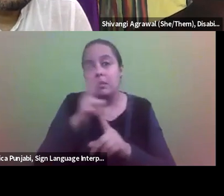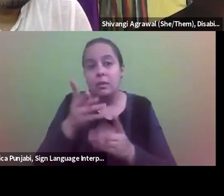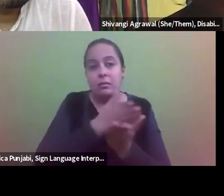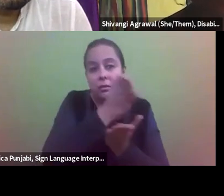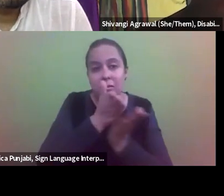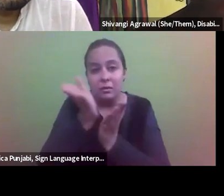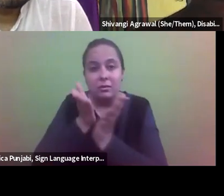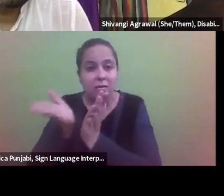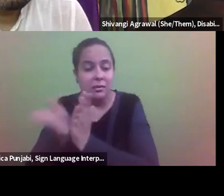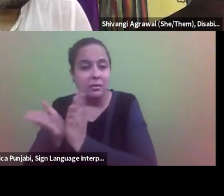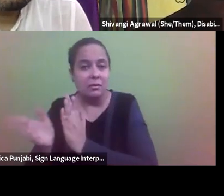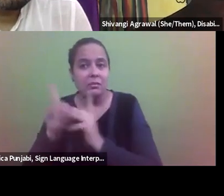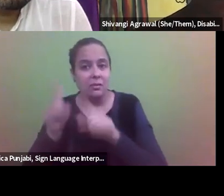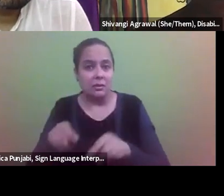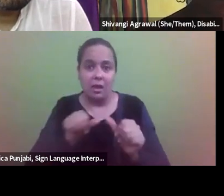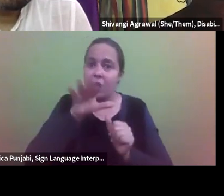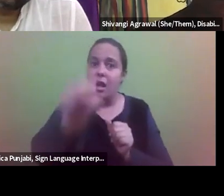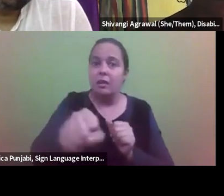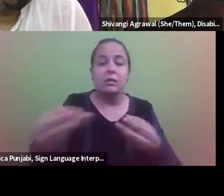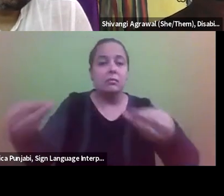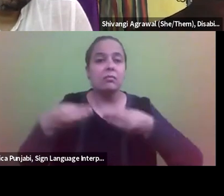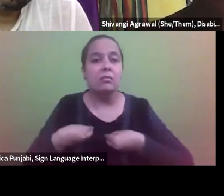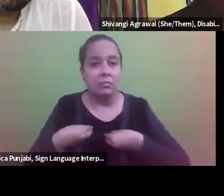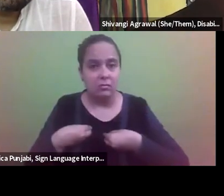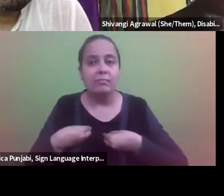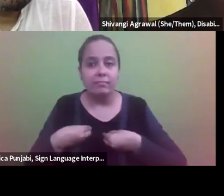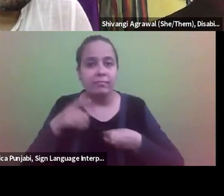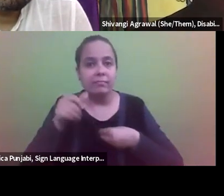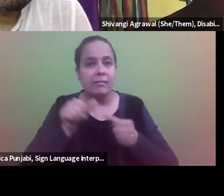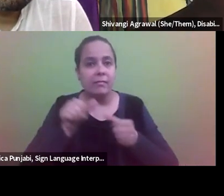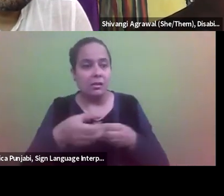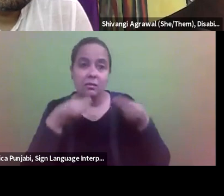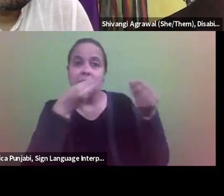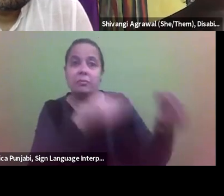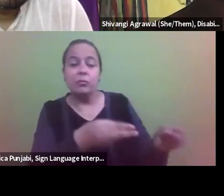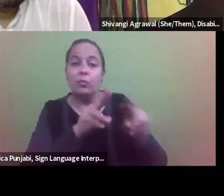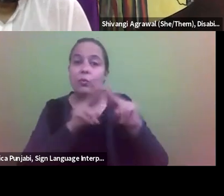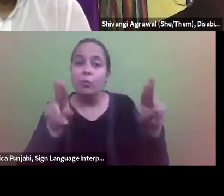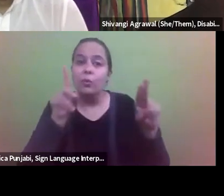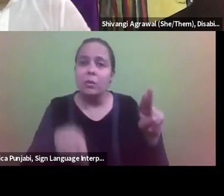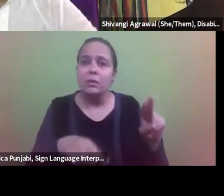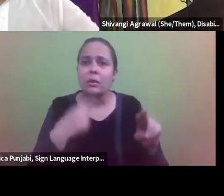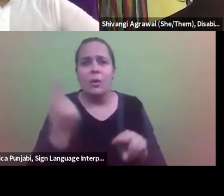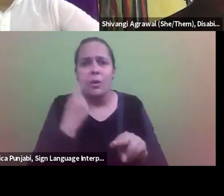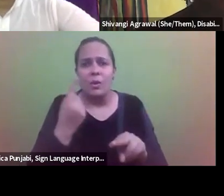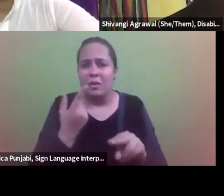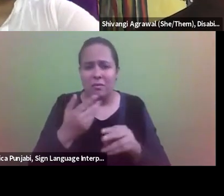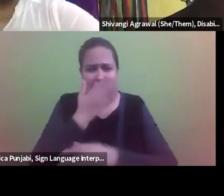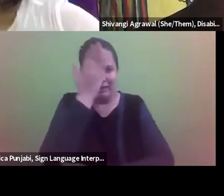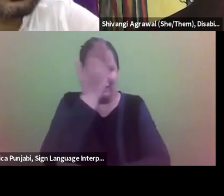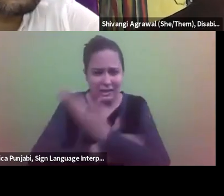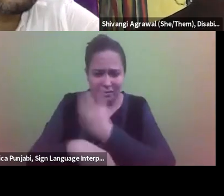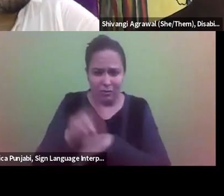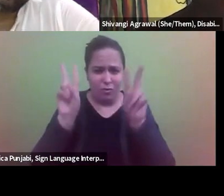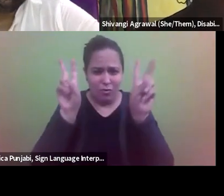need access. And so it's this disability is a vast, it's a vast topic. I mean, I'm just like